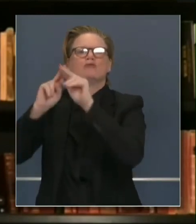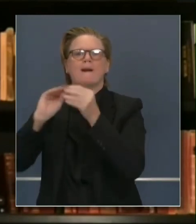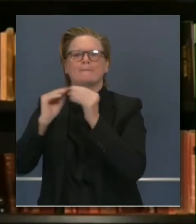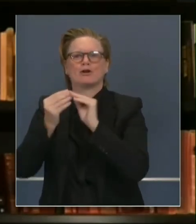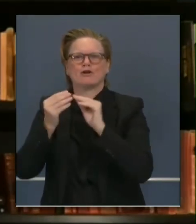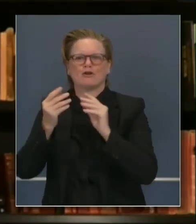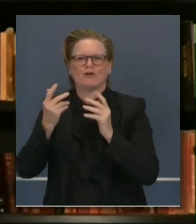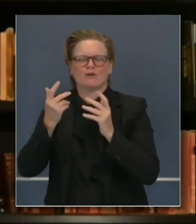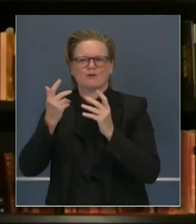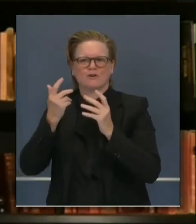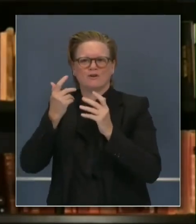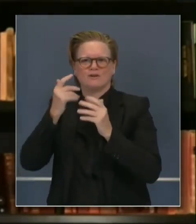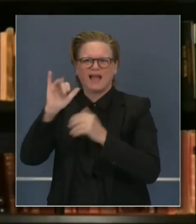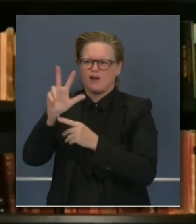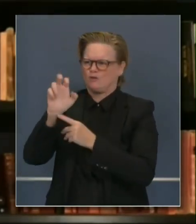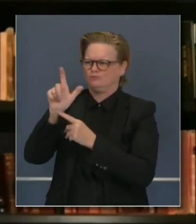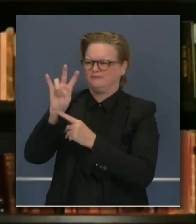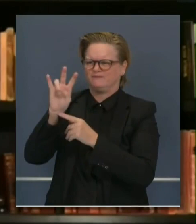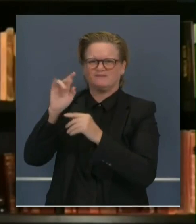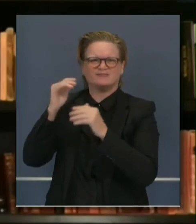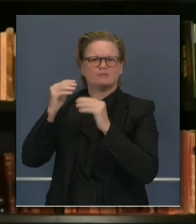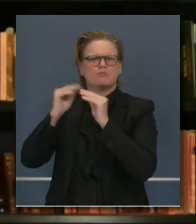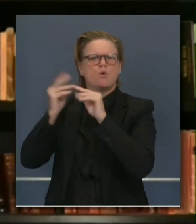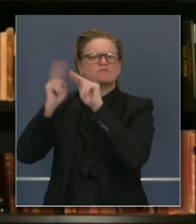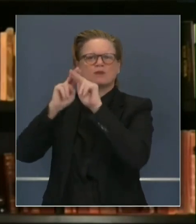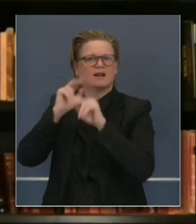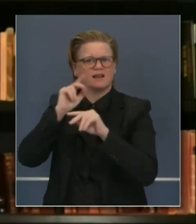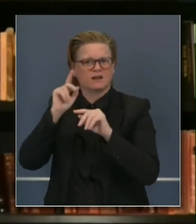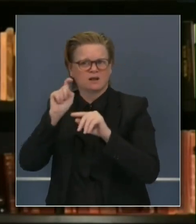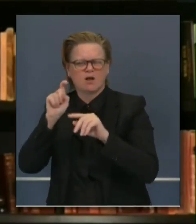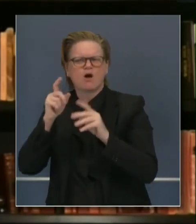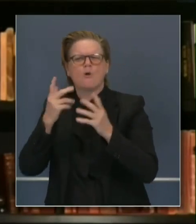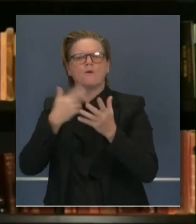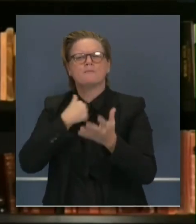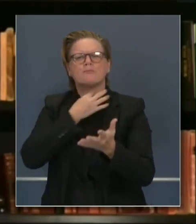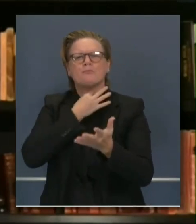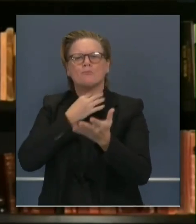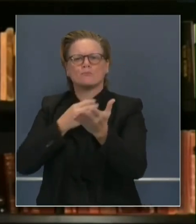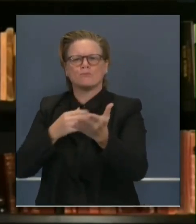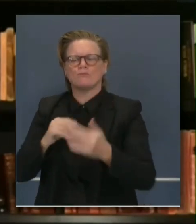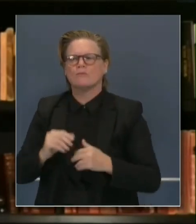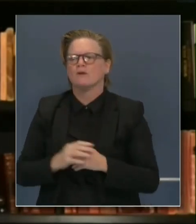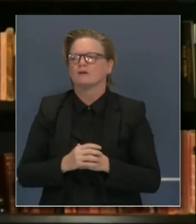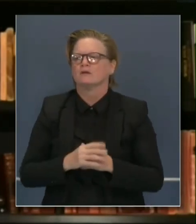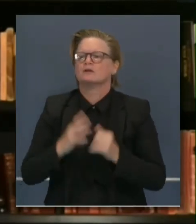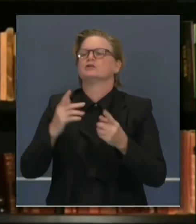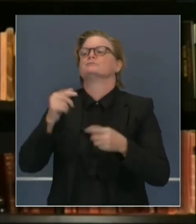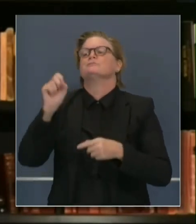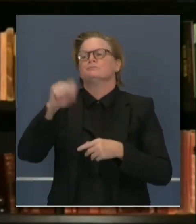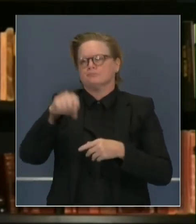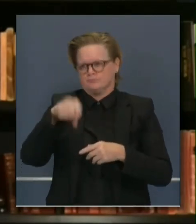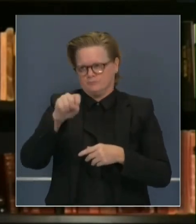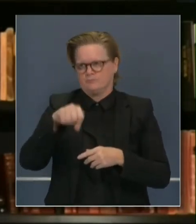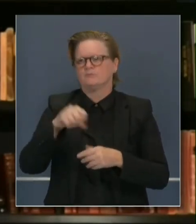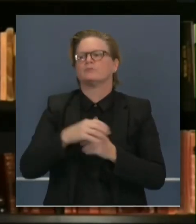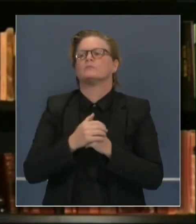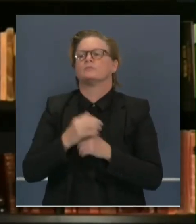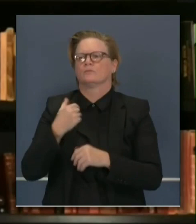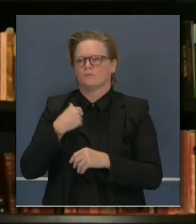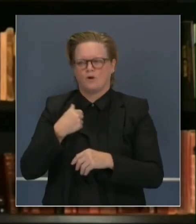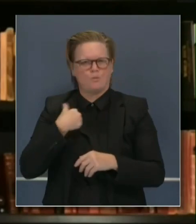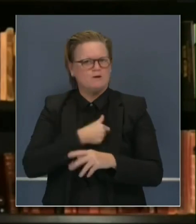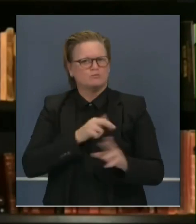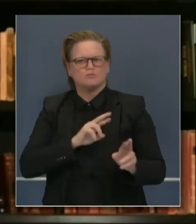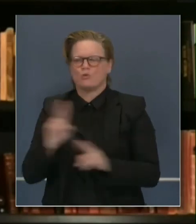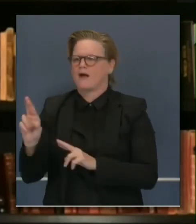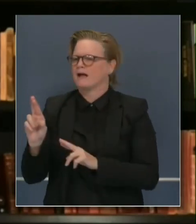already stationed where we need them in order to receive these? Yeah, we're prepared to receive, and that's where those orders will go out tomorrow directly to Pfizer.